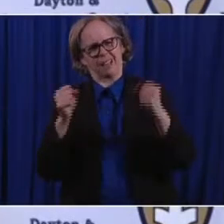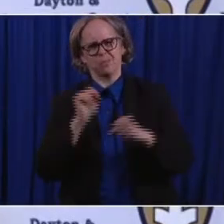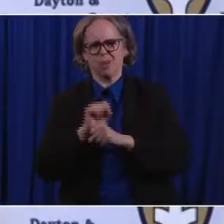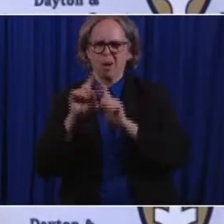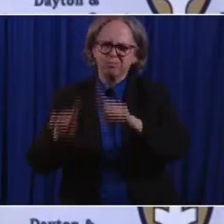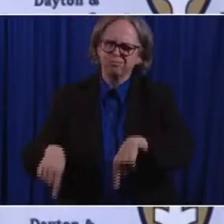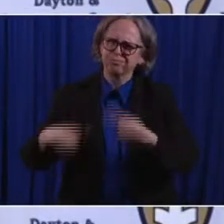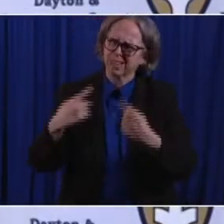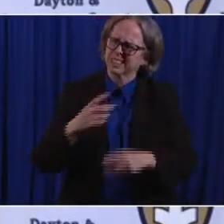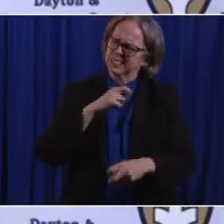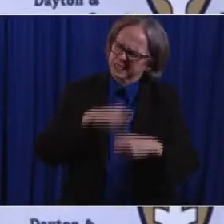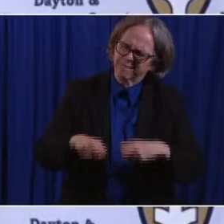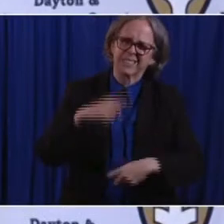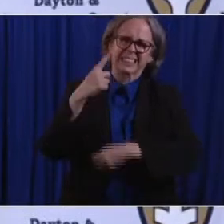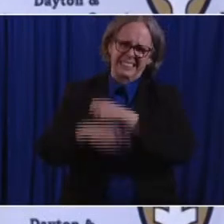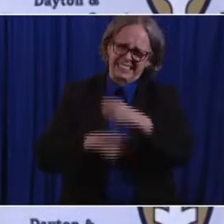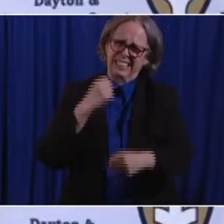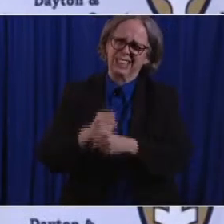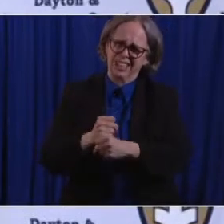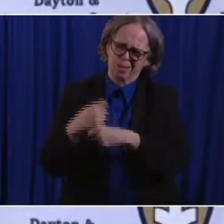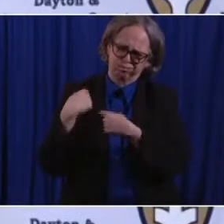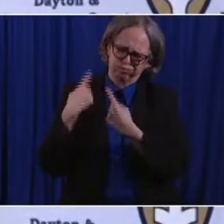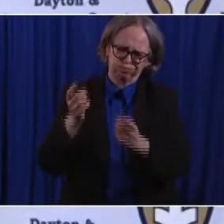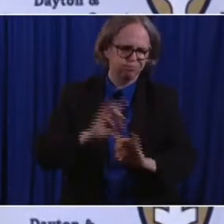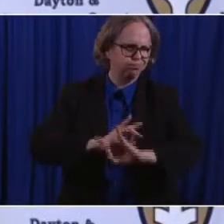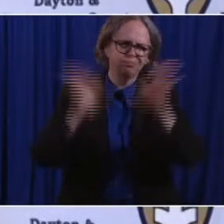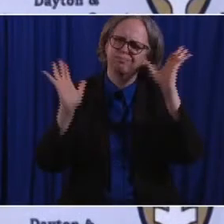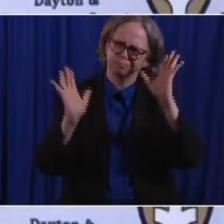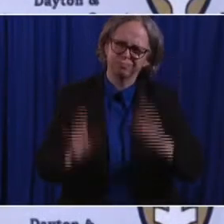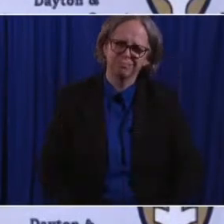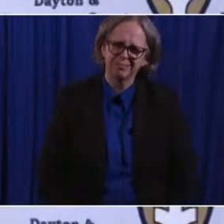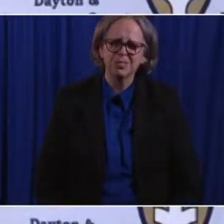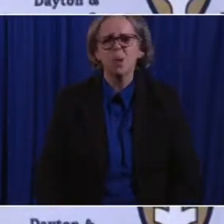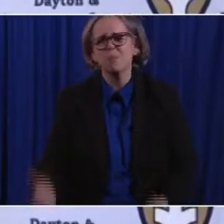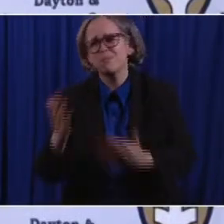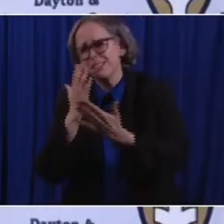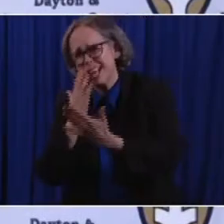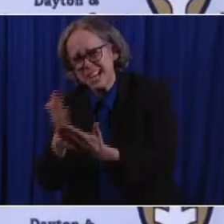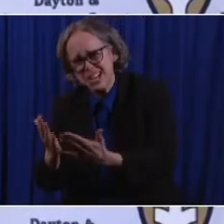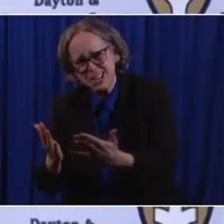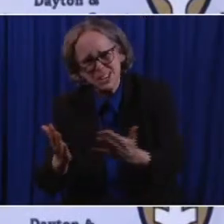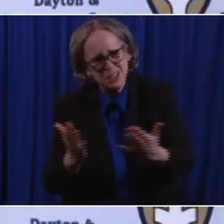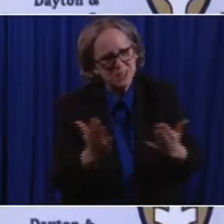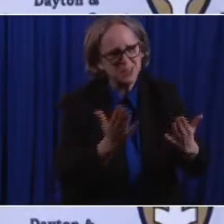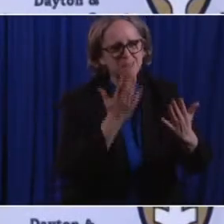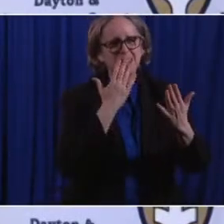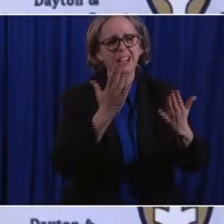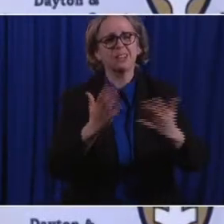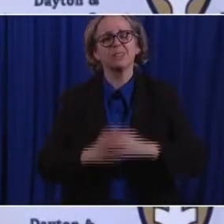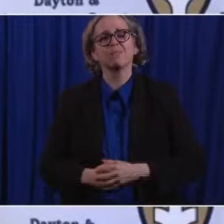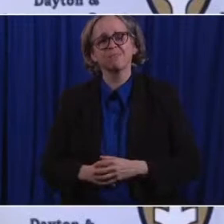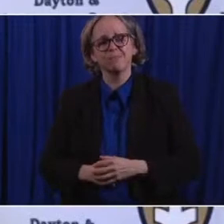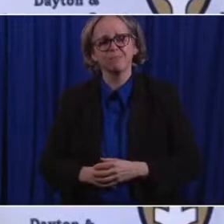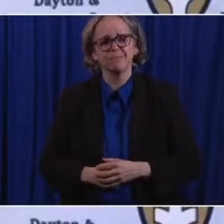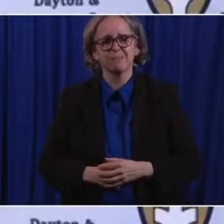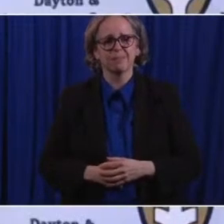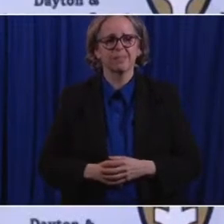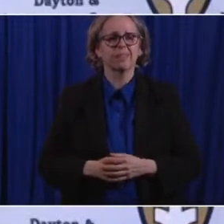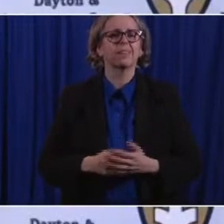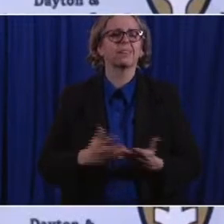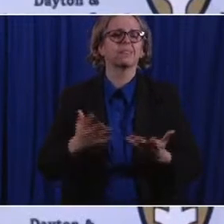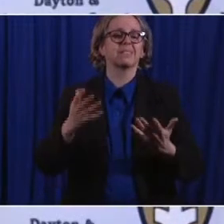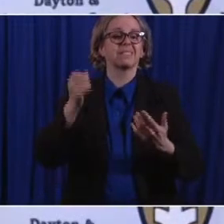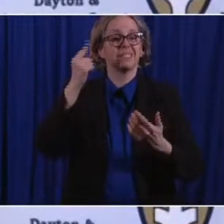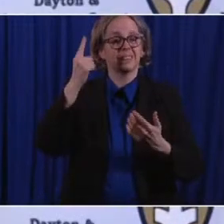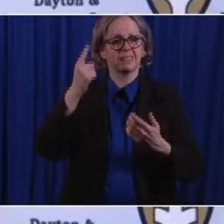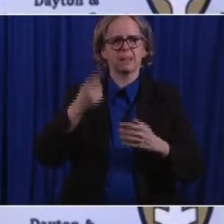We want to thank you for all the work that you have been doing. I also want to mention that today marks the beginning of Minority Health Month.